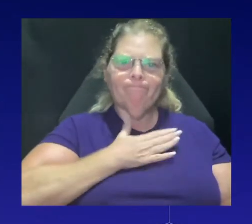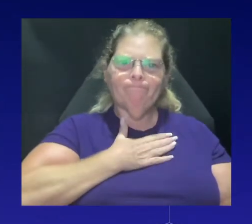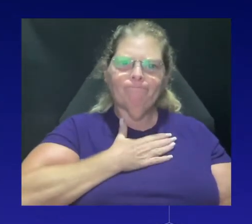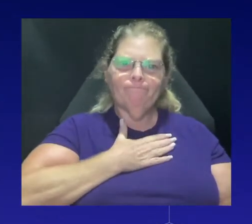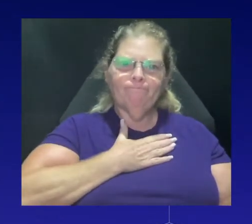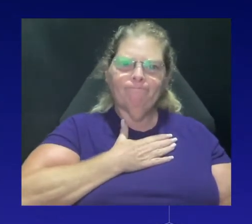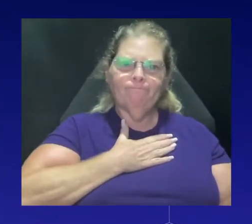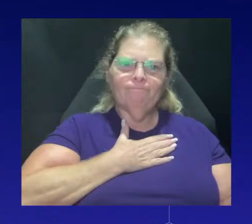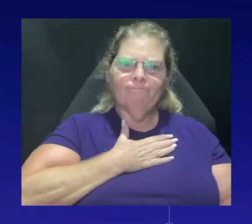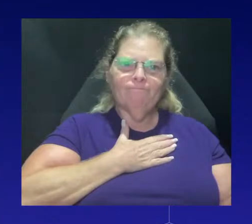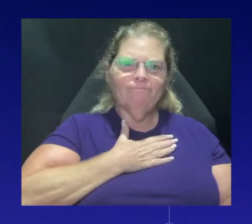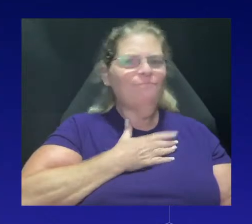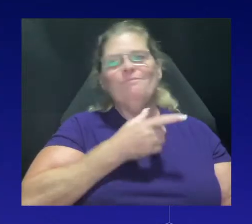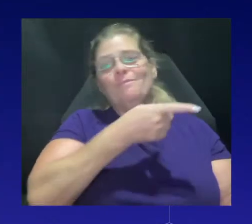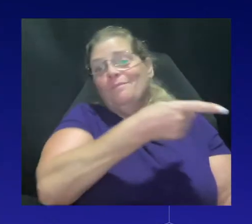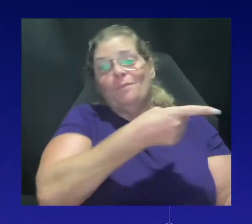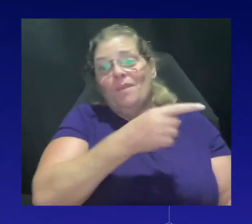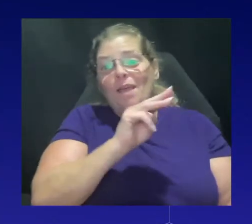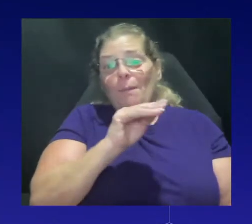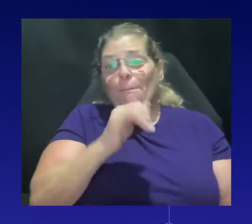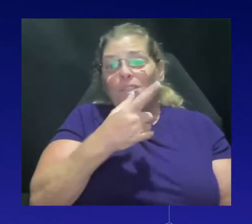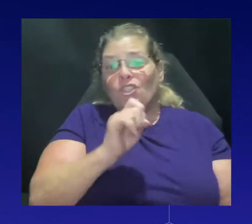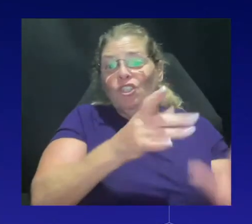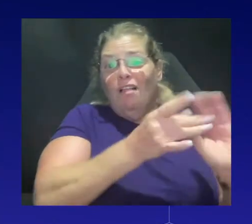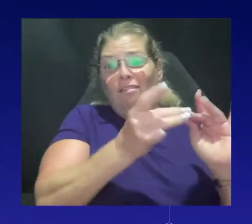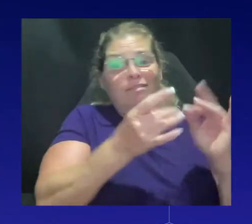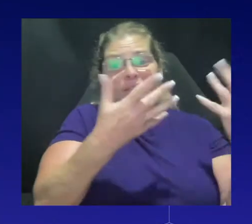Michelle said everything. I really do.